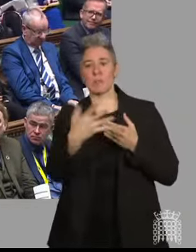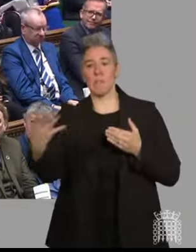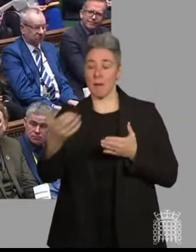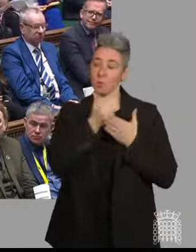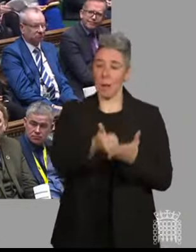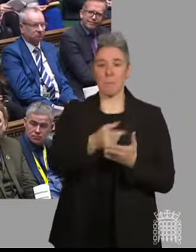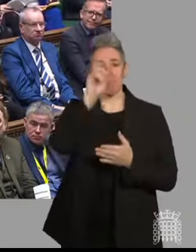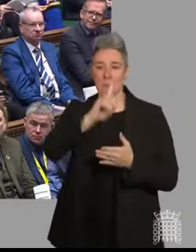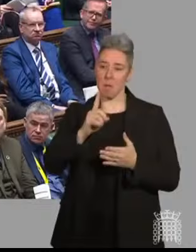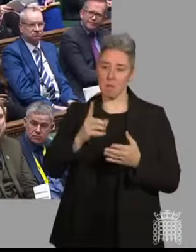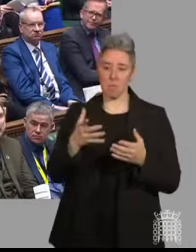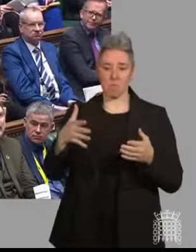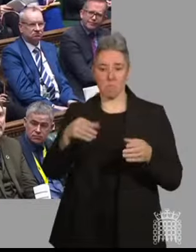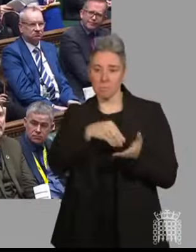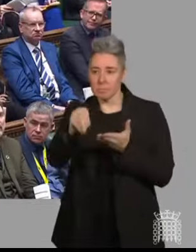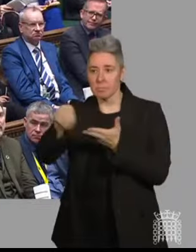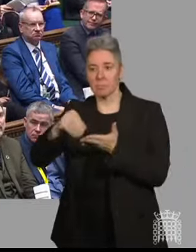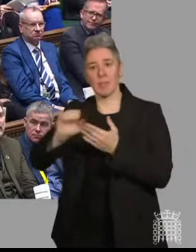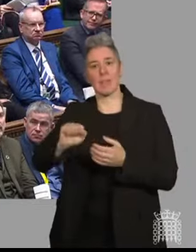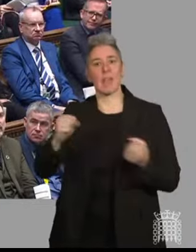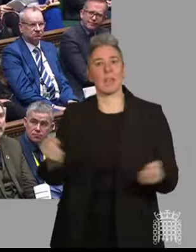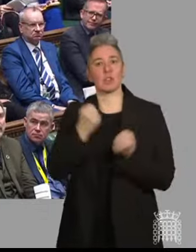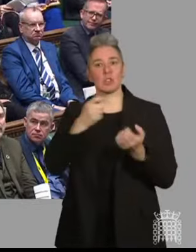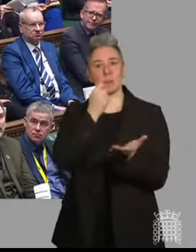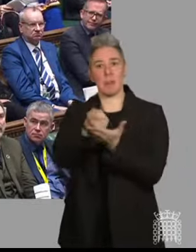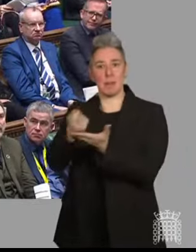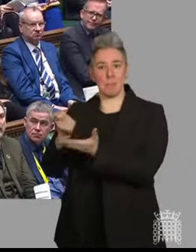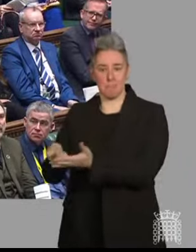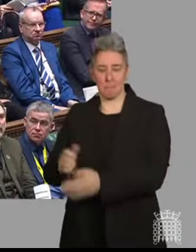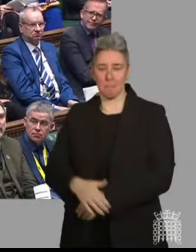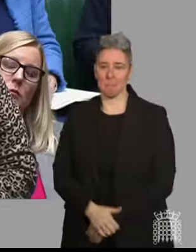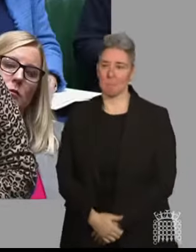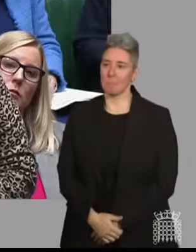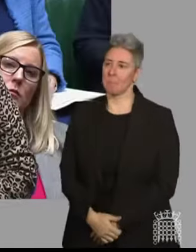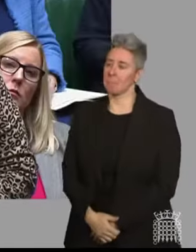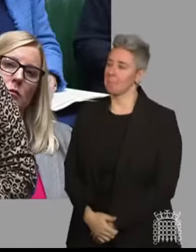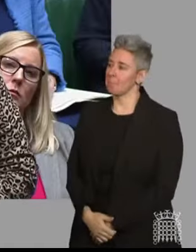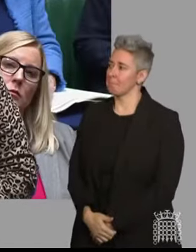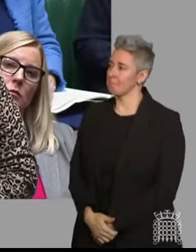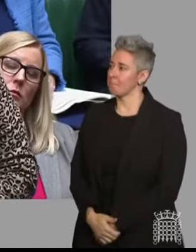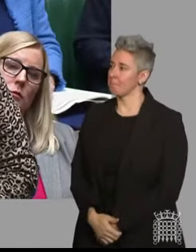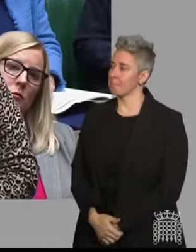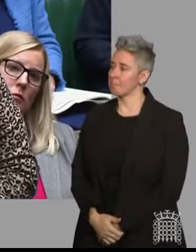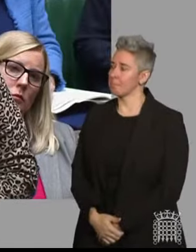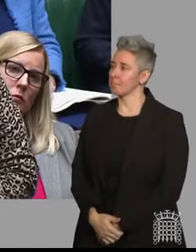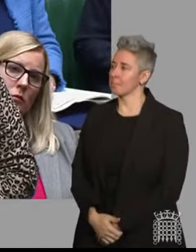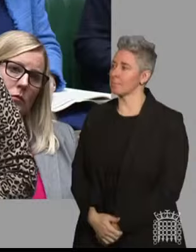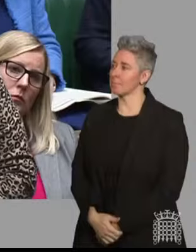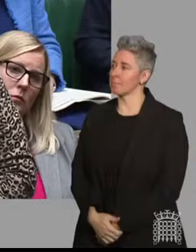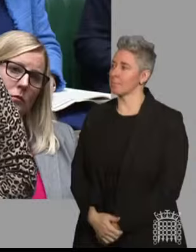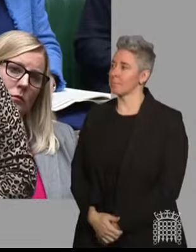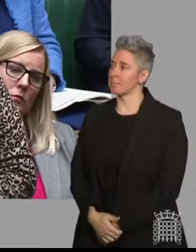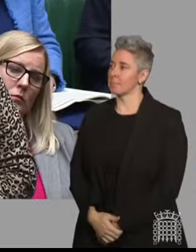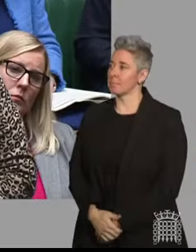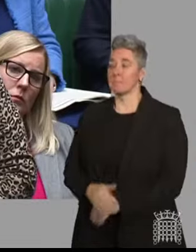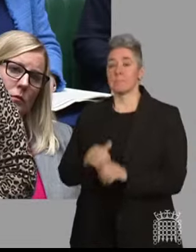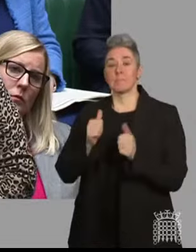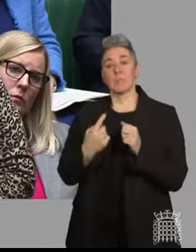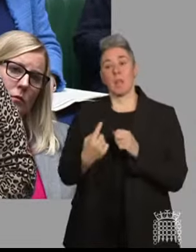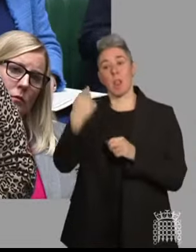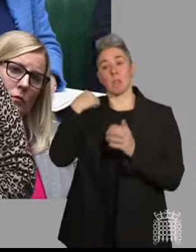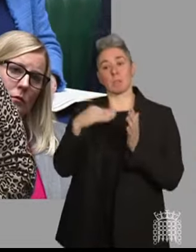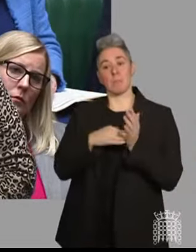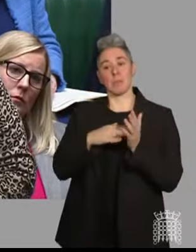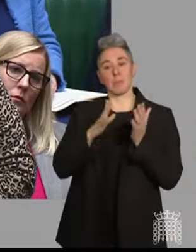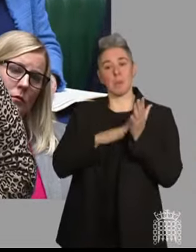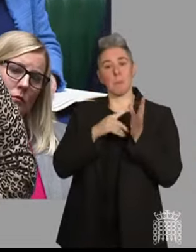Thank you, Mr. Speaker. Last month, Marie Curie told me that terminally ill people who want to die